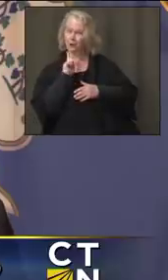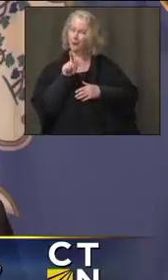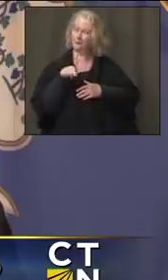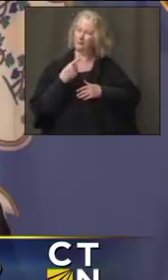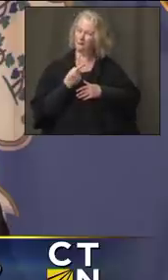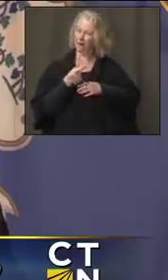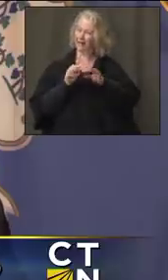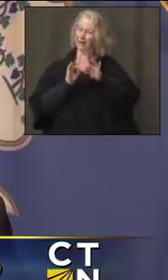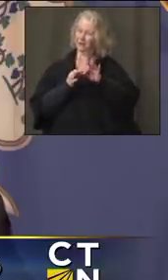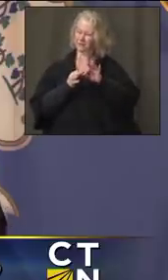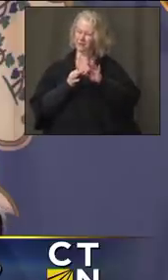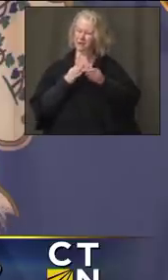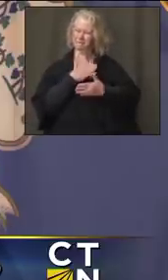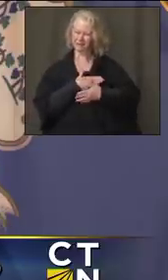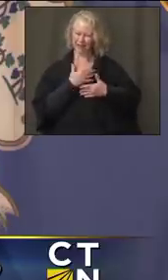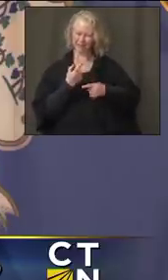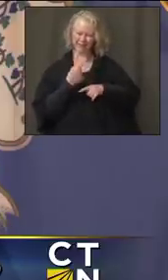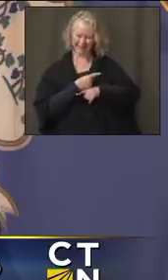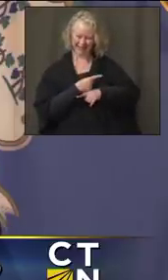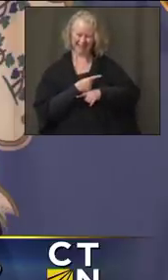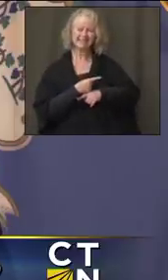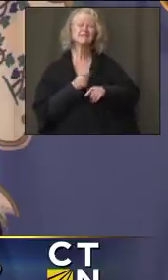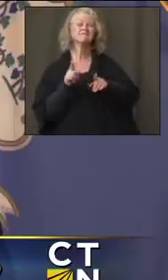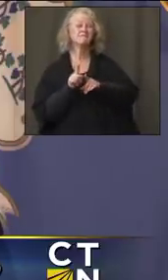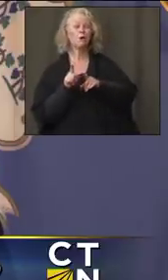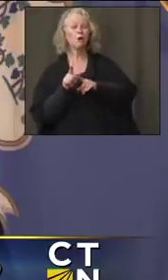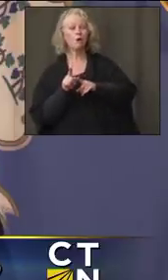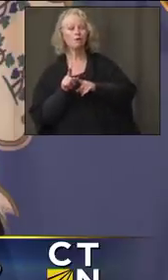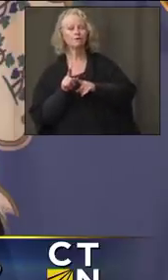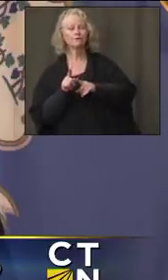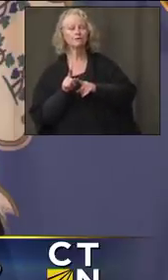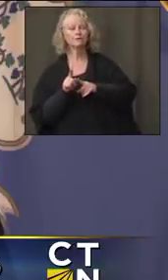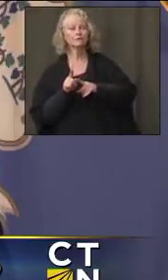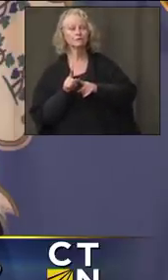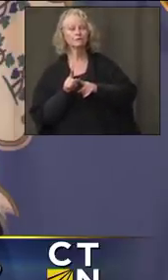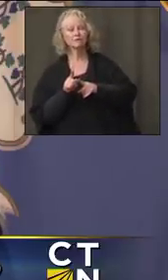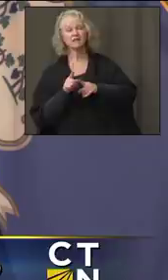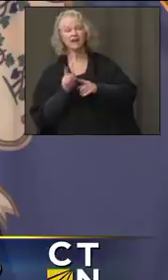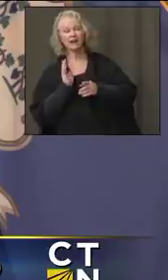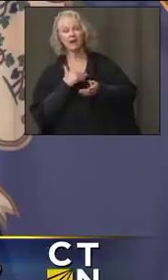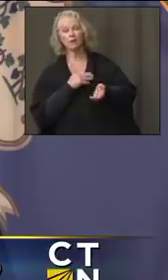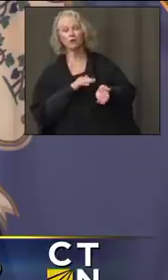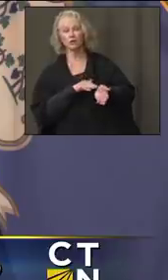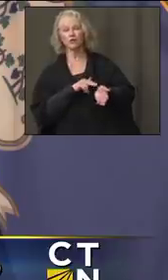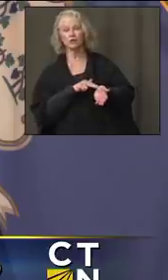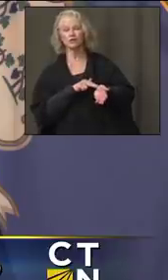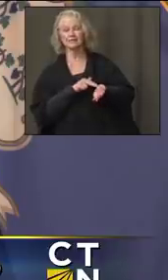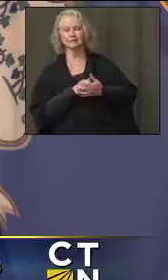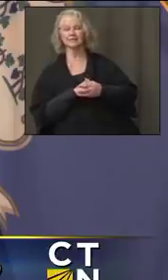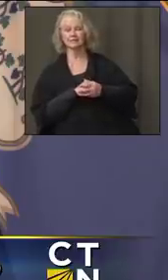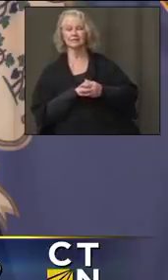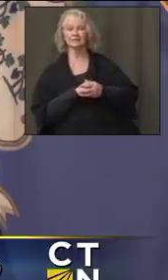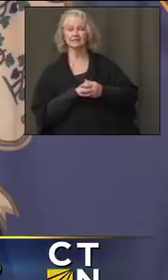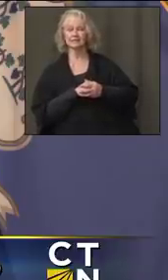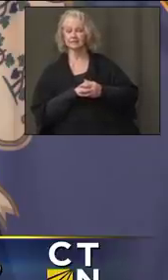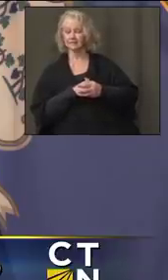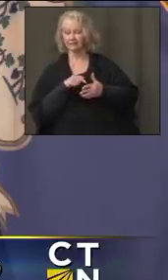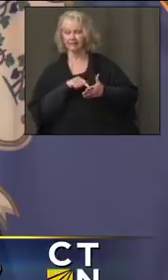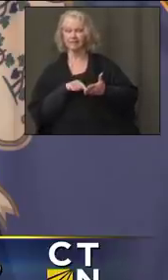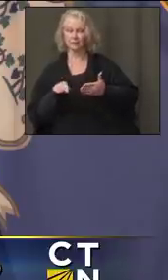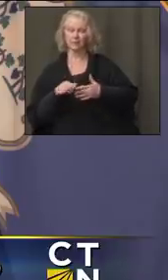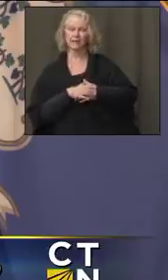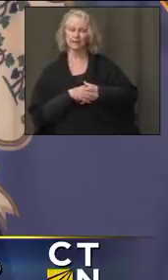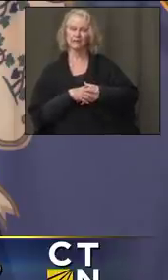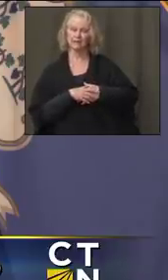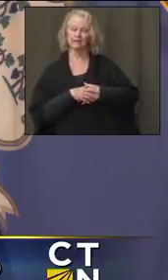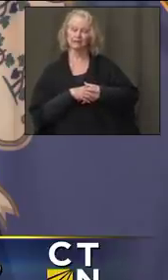Interpreter Appreciation Day, but it's also Nurses Appreciation Day or week. And that's